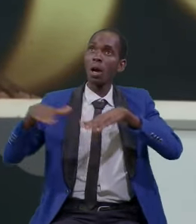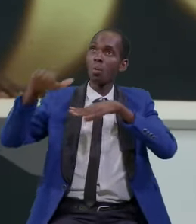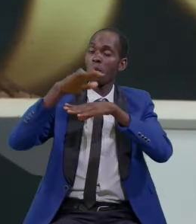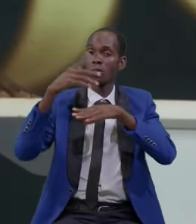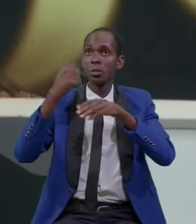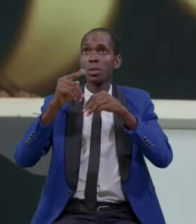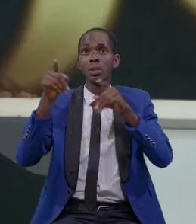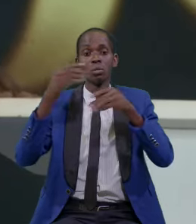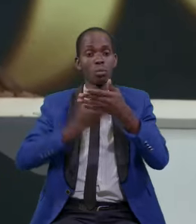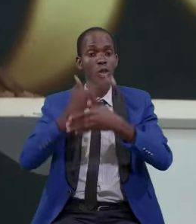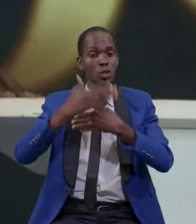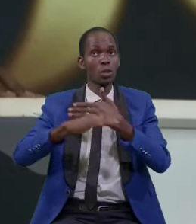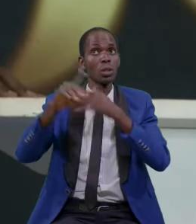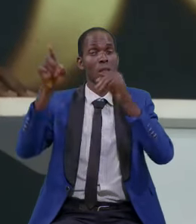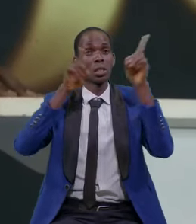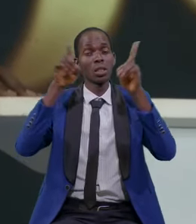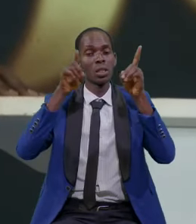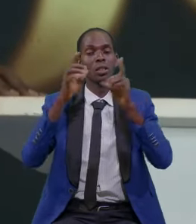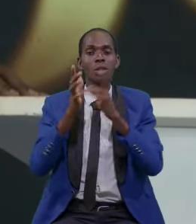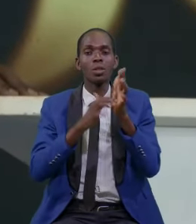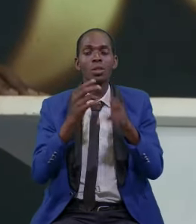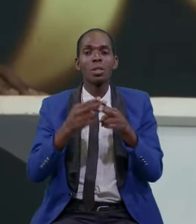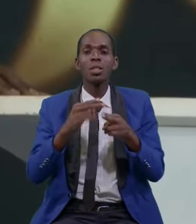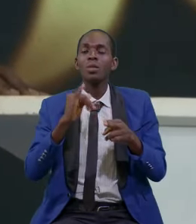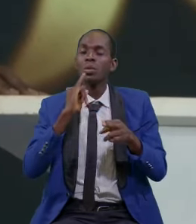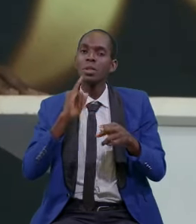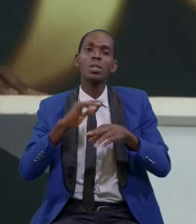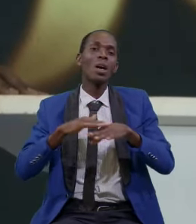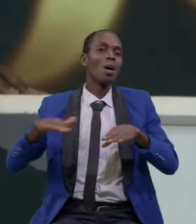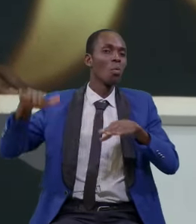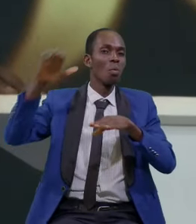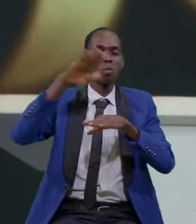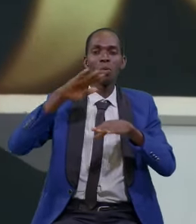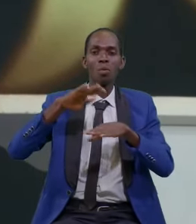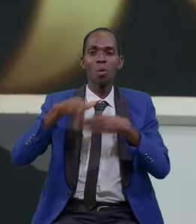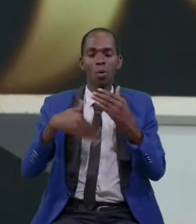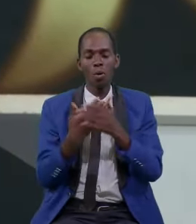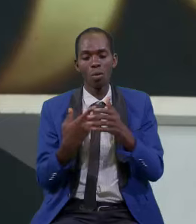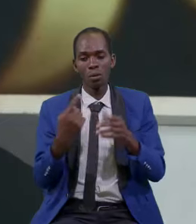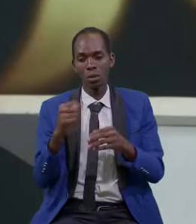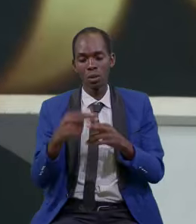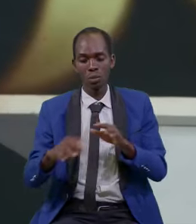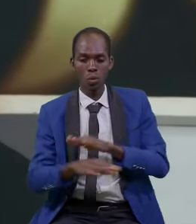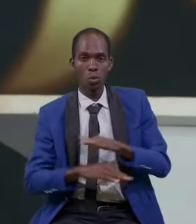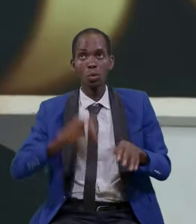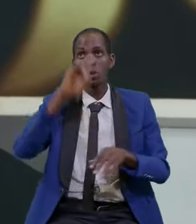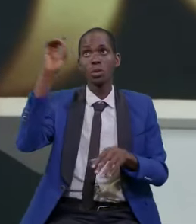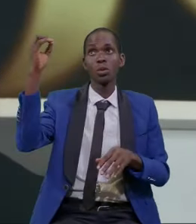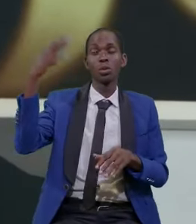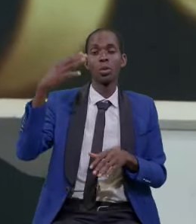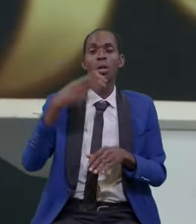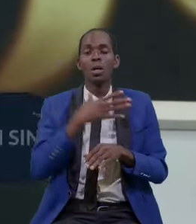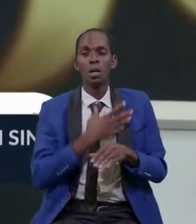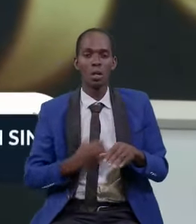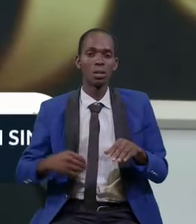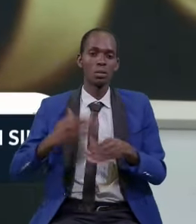the names below the sun and beyond the sun. Number two, the name